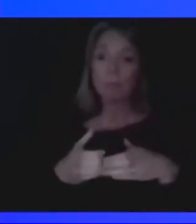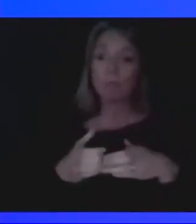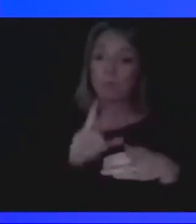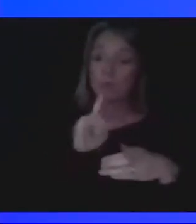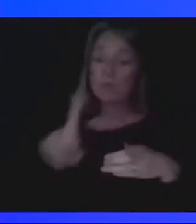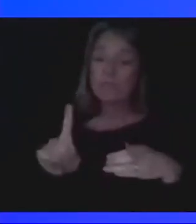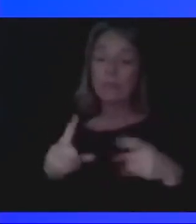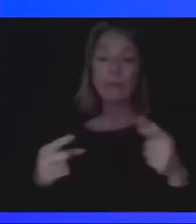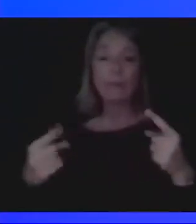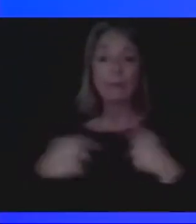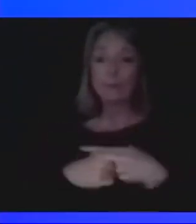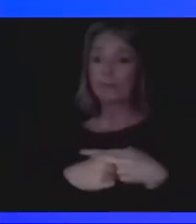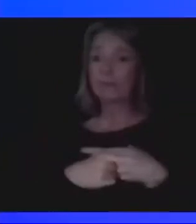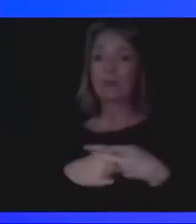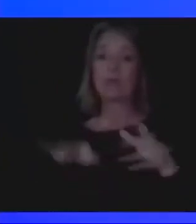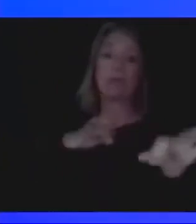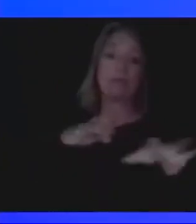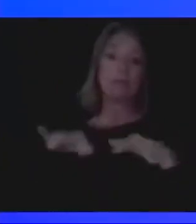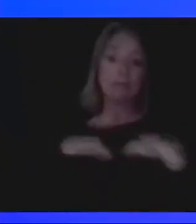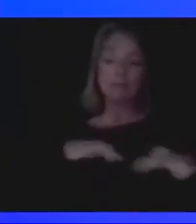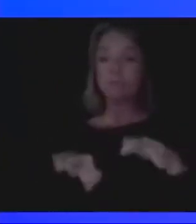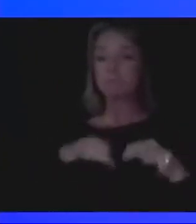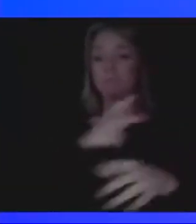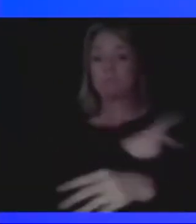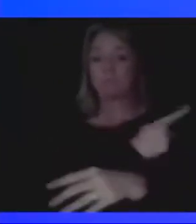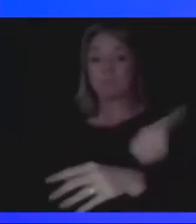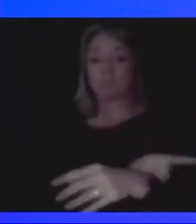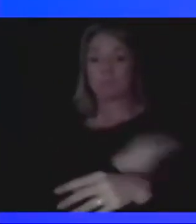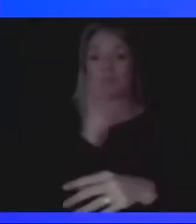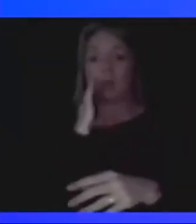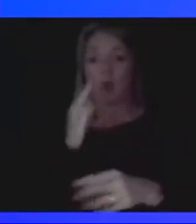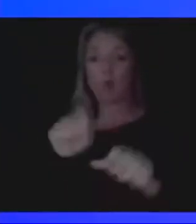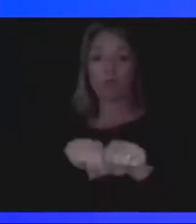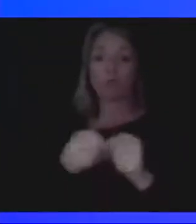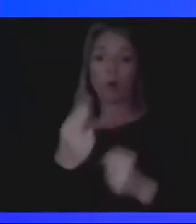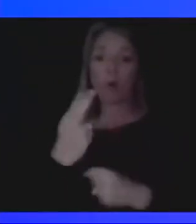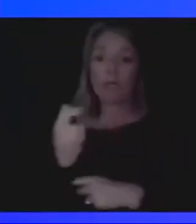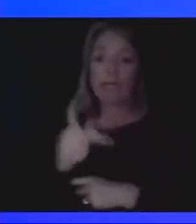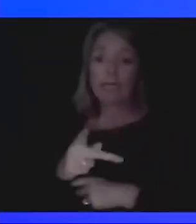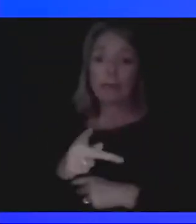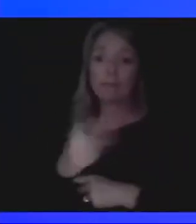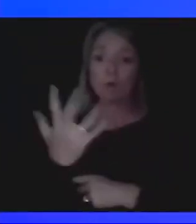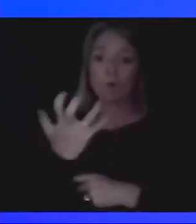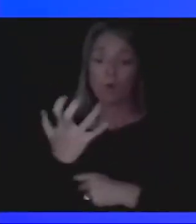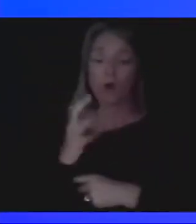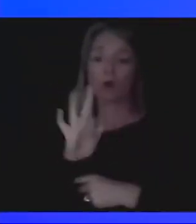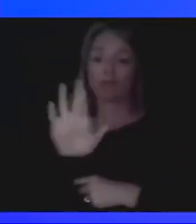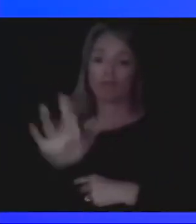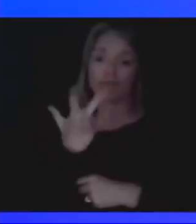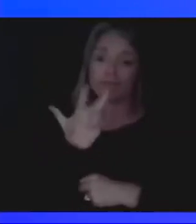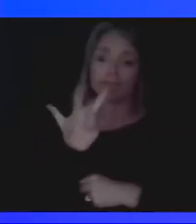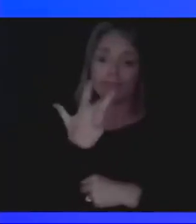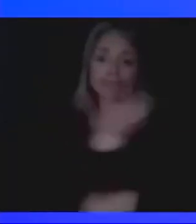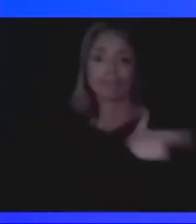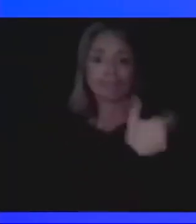patient, we understand you broke your hip, you want to go to the healthcare provider that you have chosen, but the consequence of that is